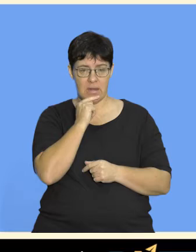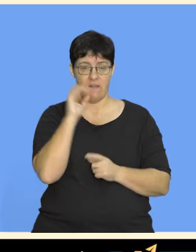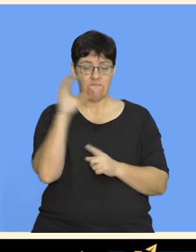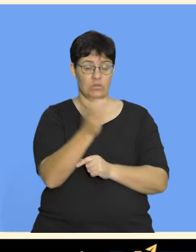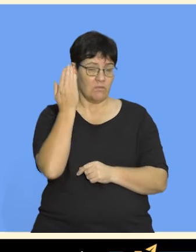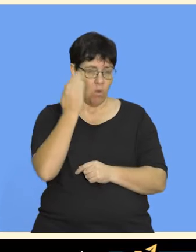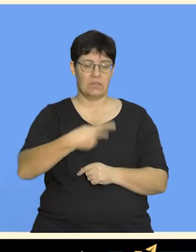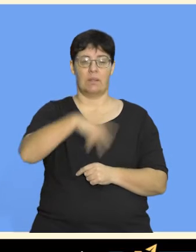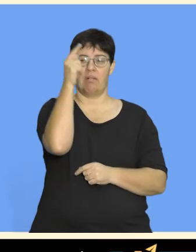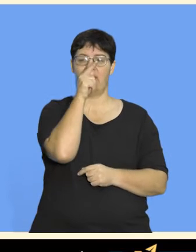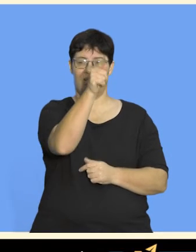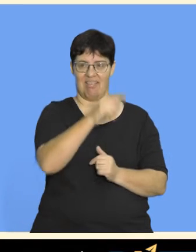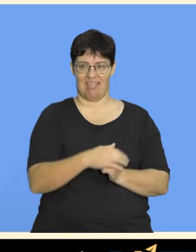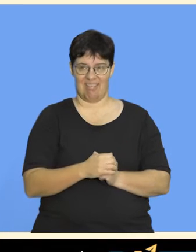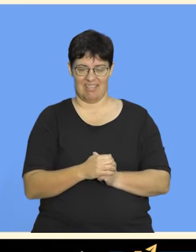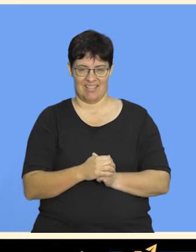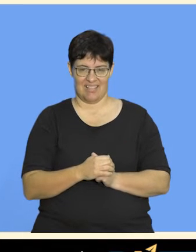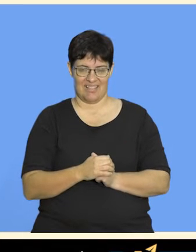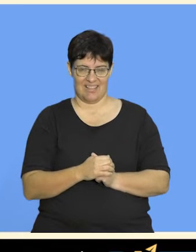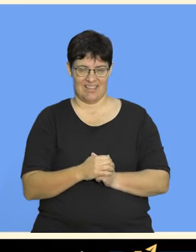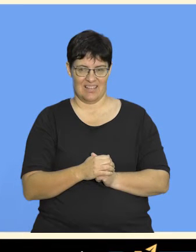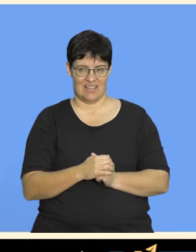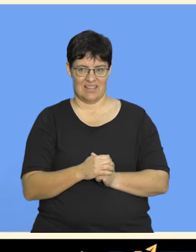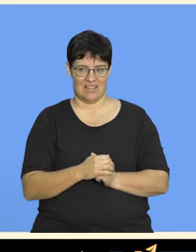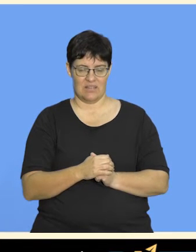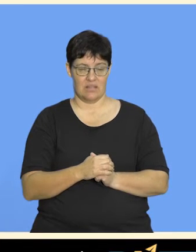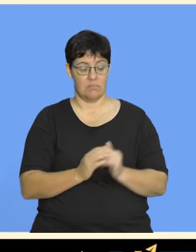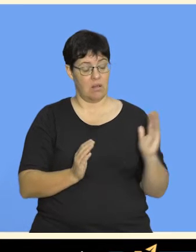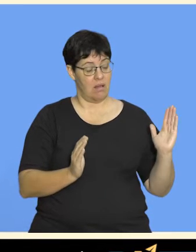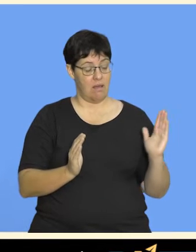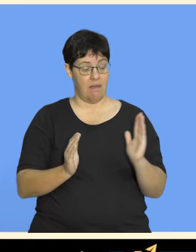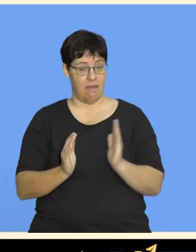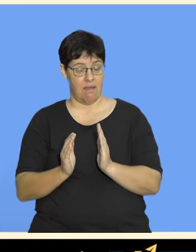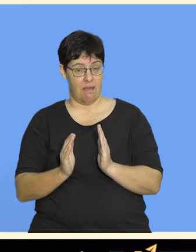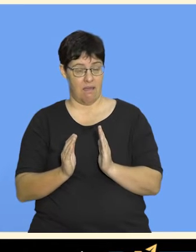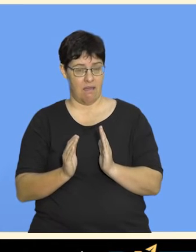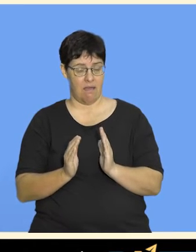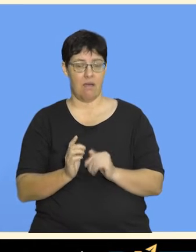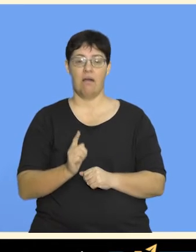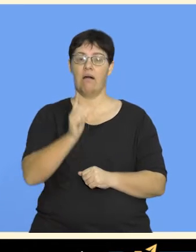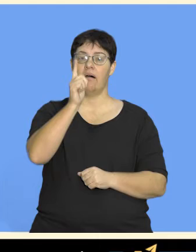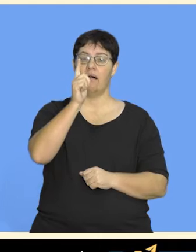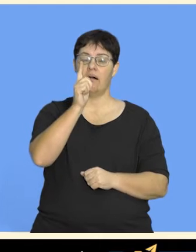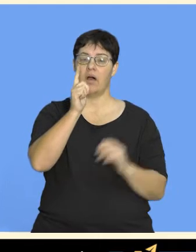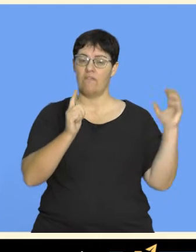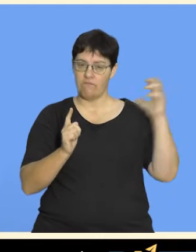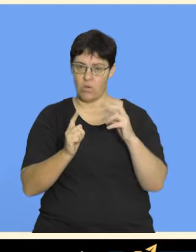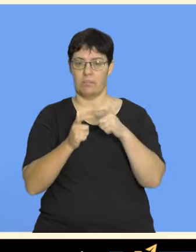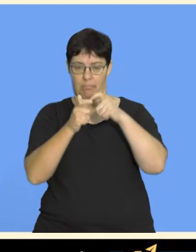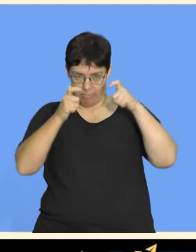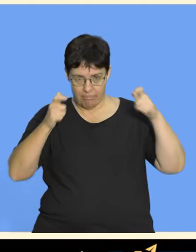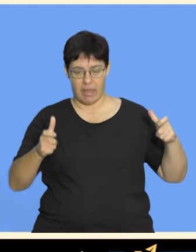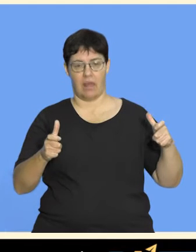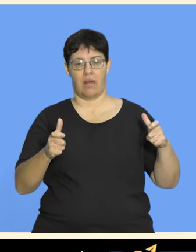what that force was. As soon as I make the distance smaller, the force